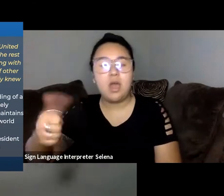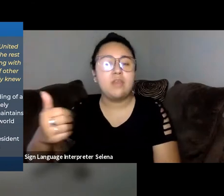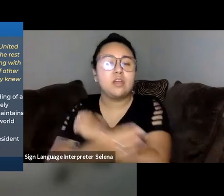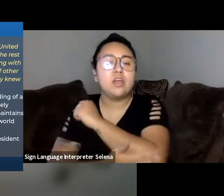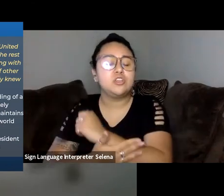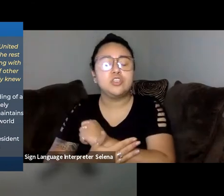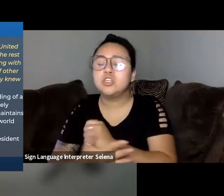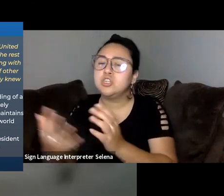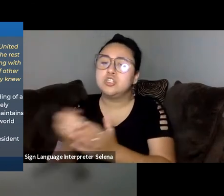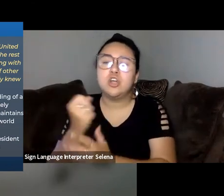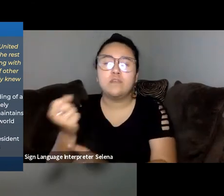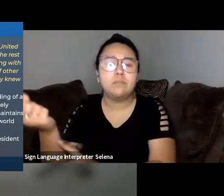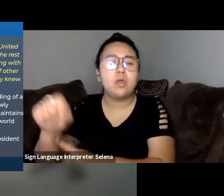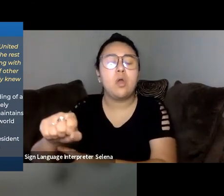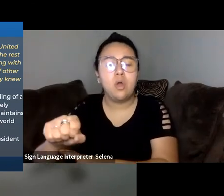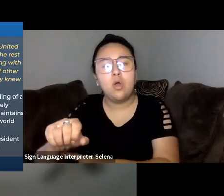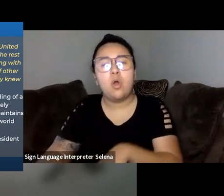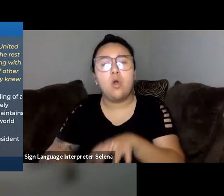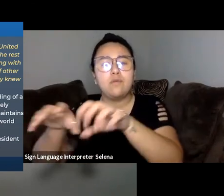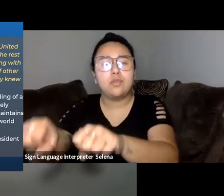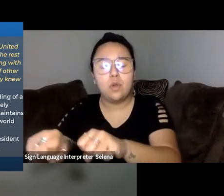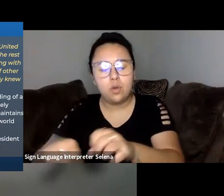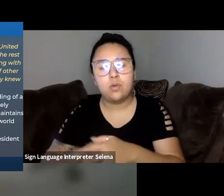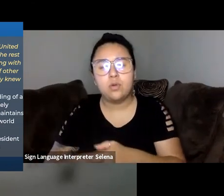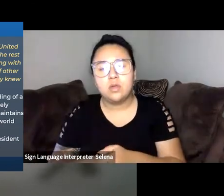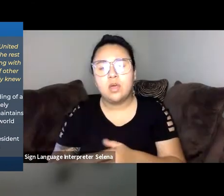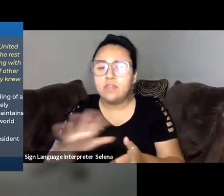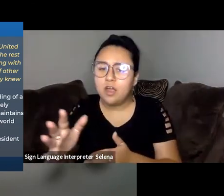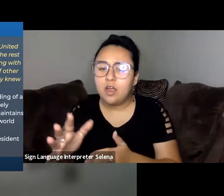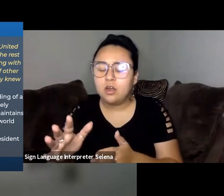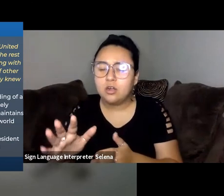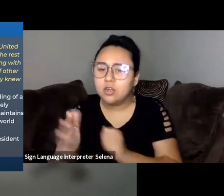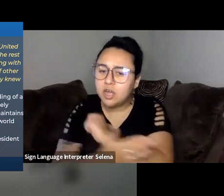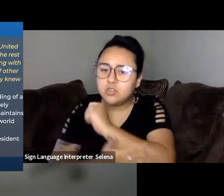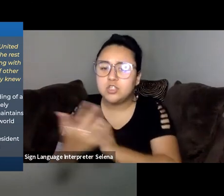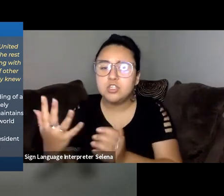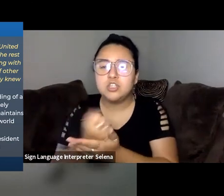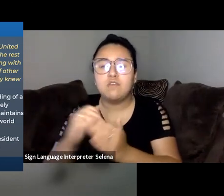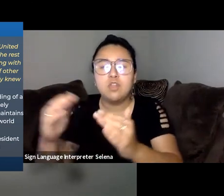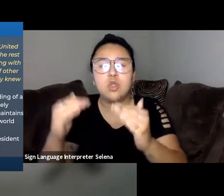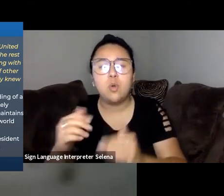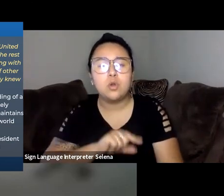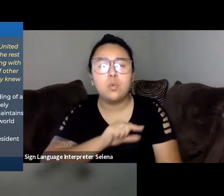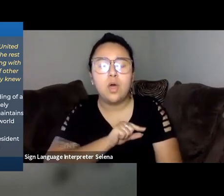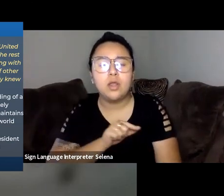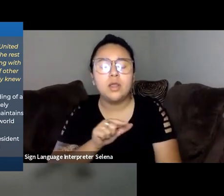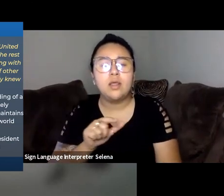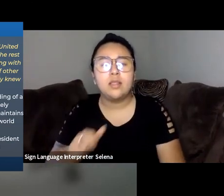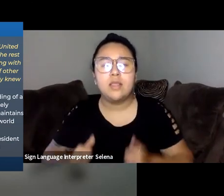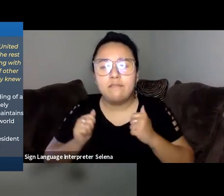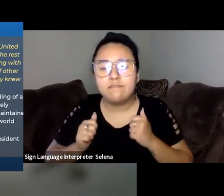people deserve a lowered quality of life, deserve for their buildings to get bombed, deserve for their cities to be